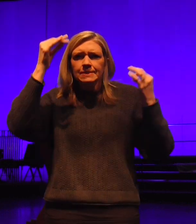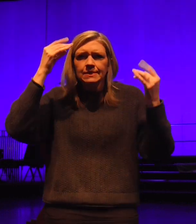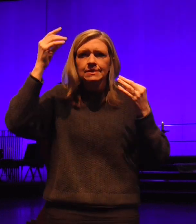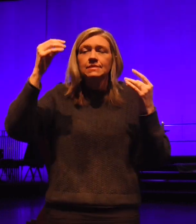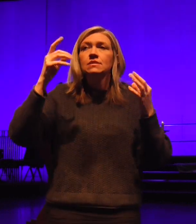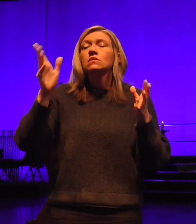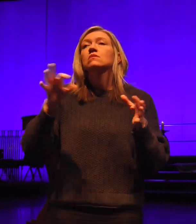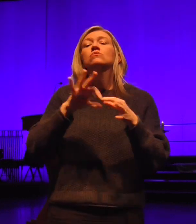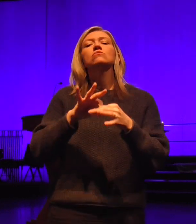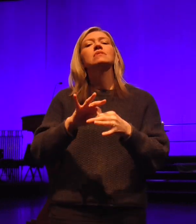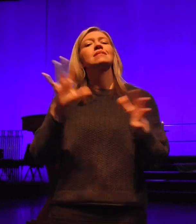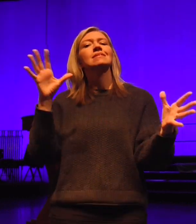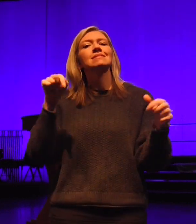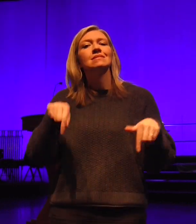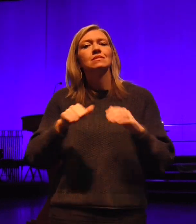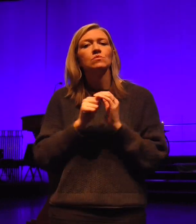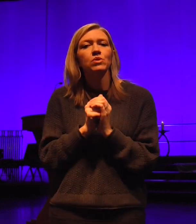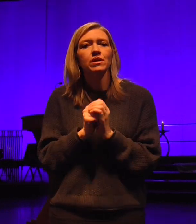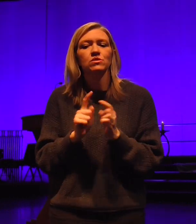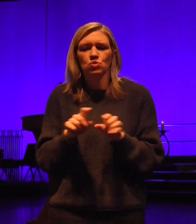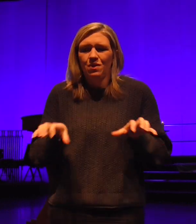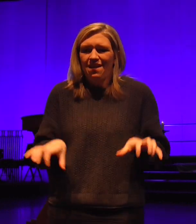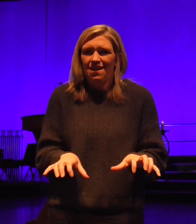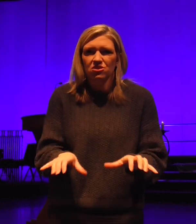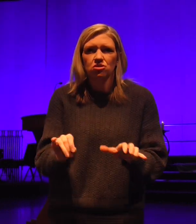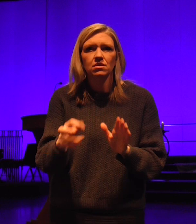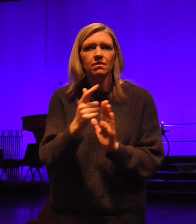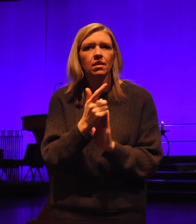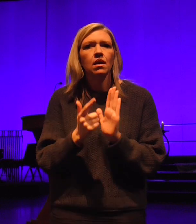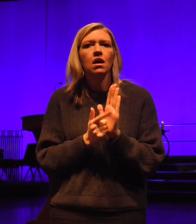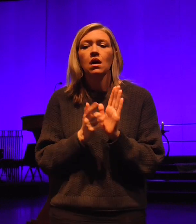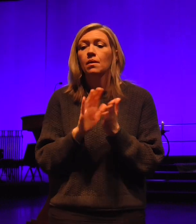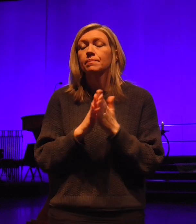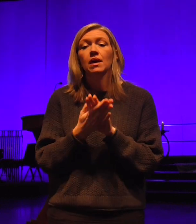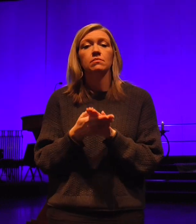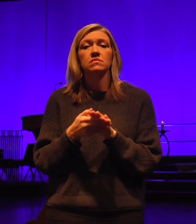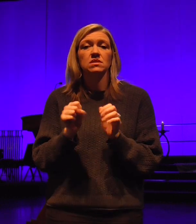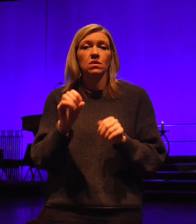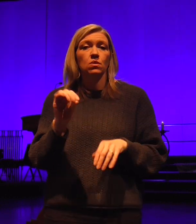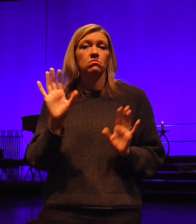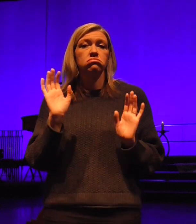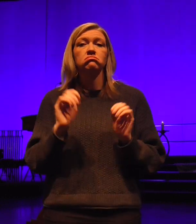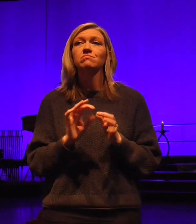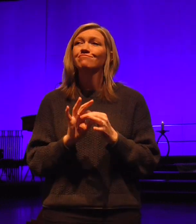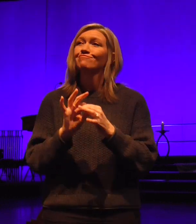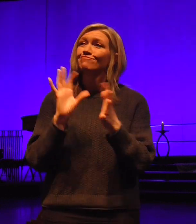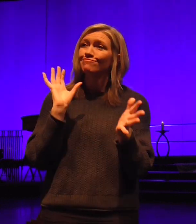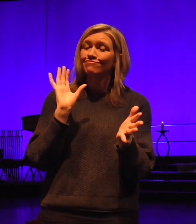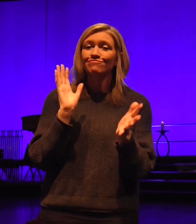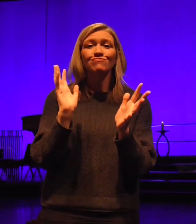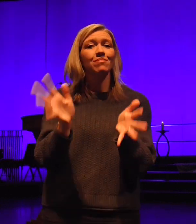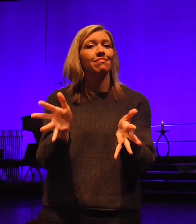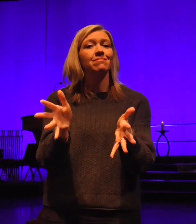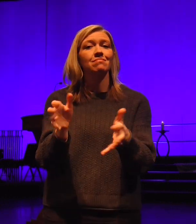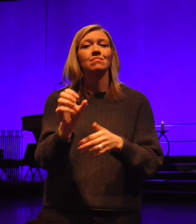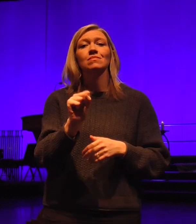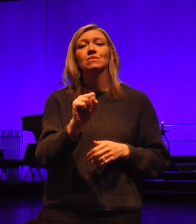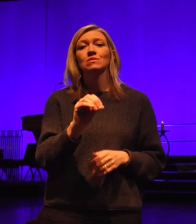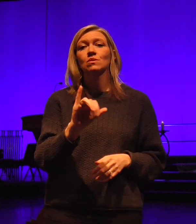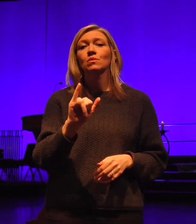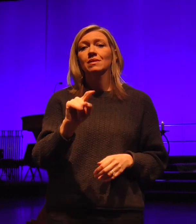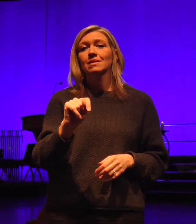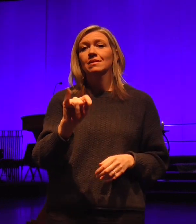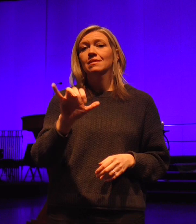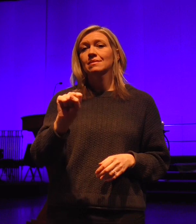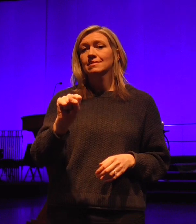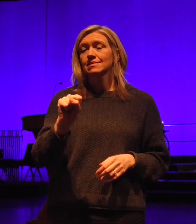this prayer into the action of that law that simply makes it so. We let it go. We let it be. And so it is.